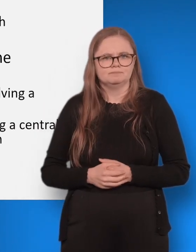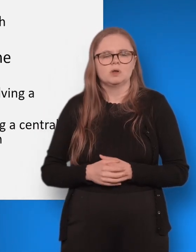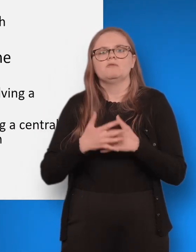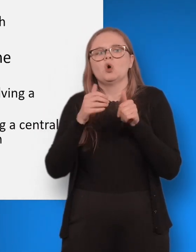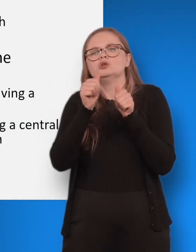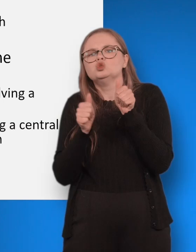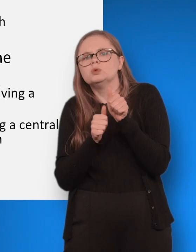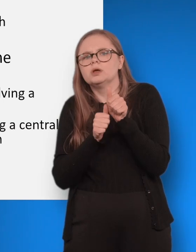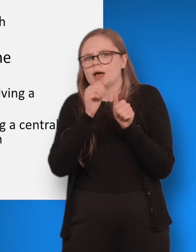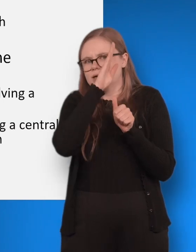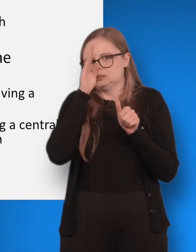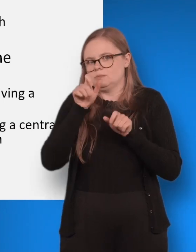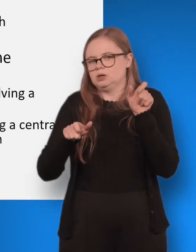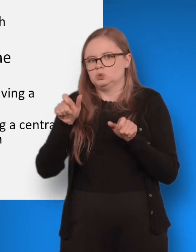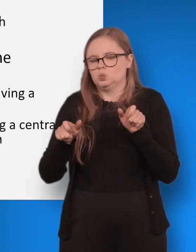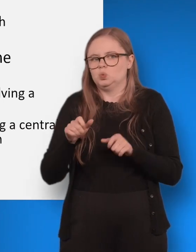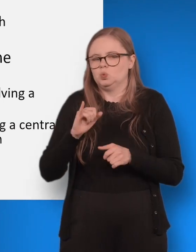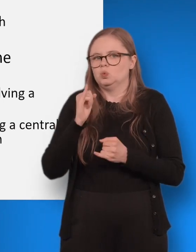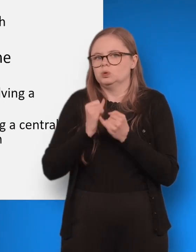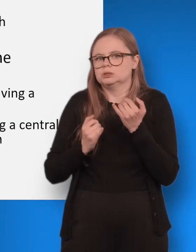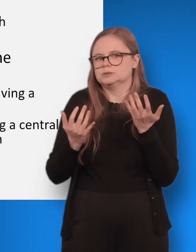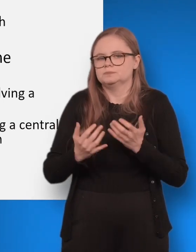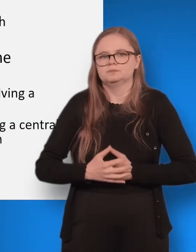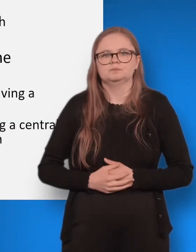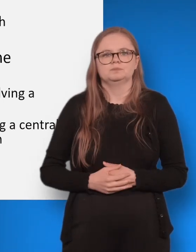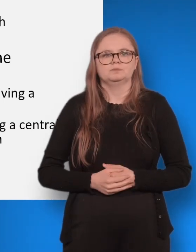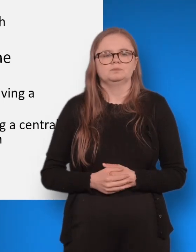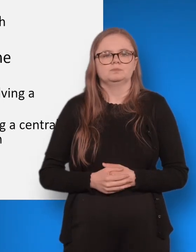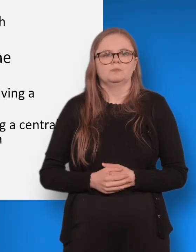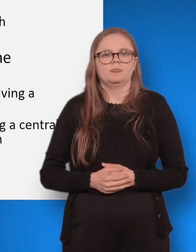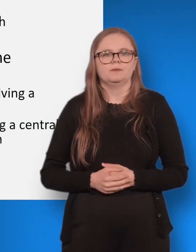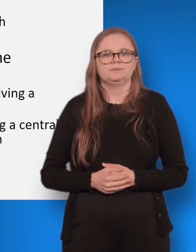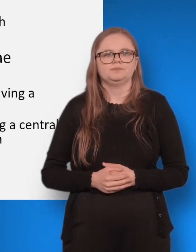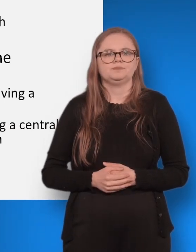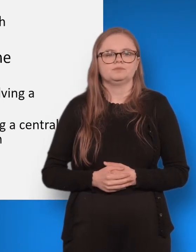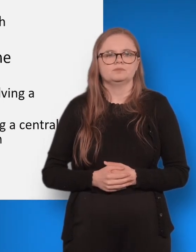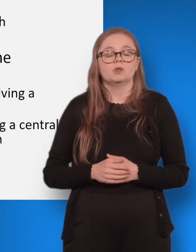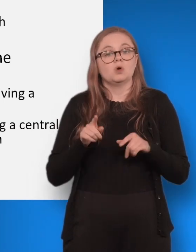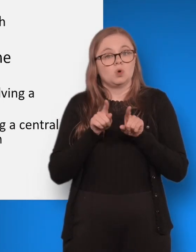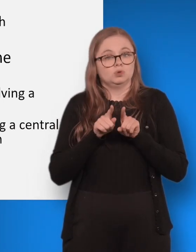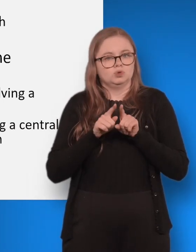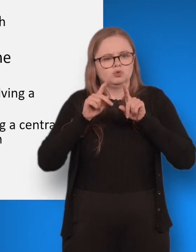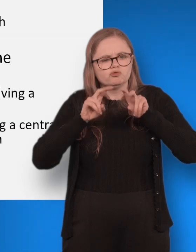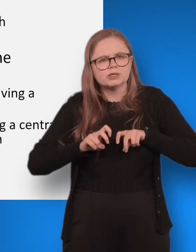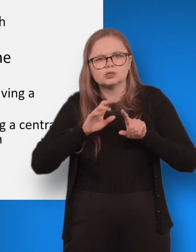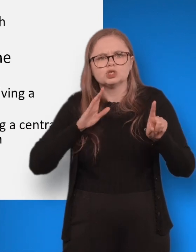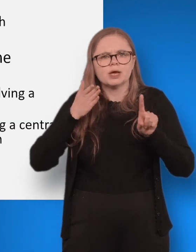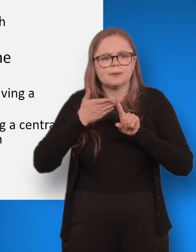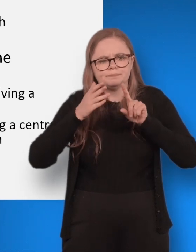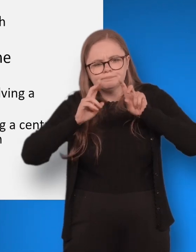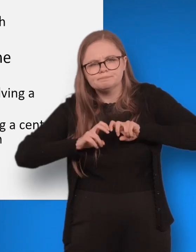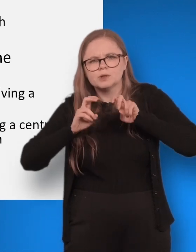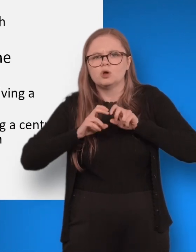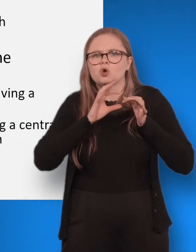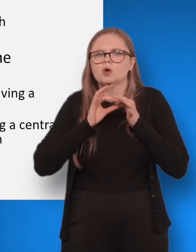junior academics. The study also aimed to investigate how collaborative